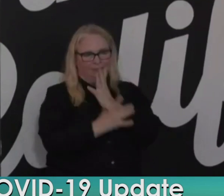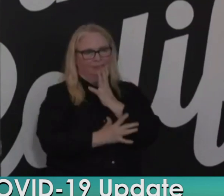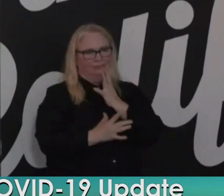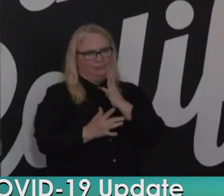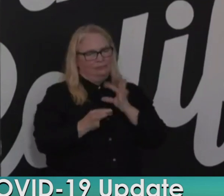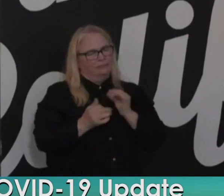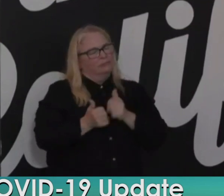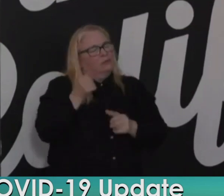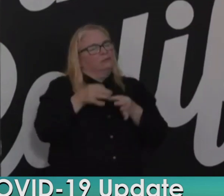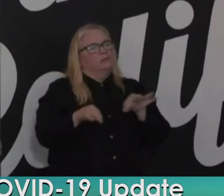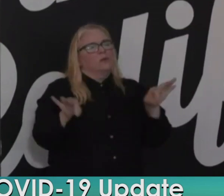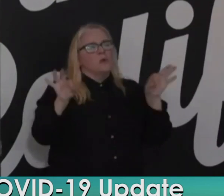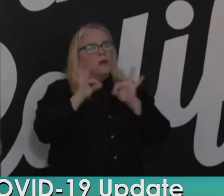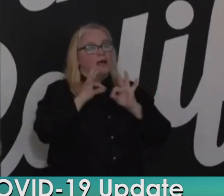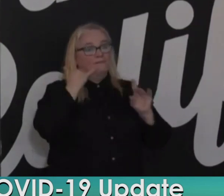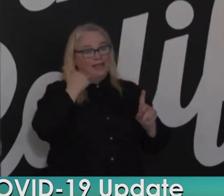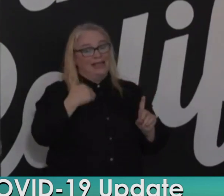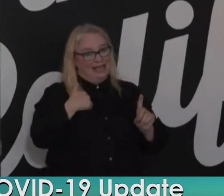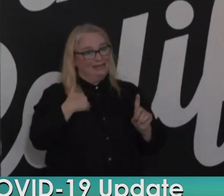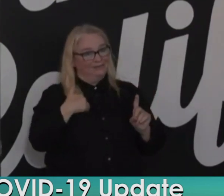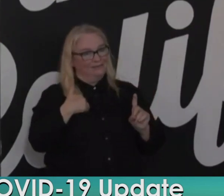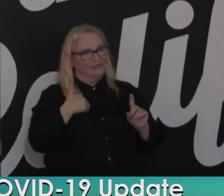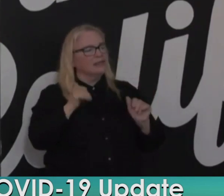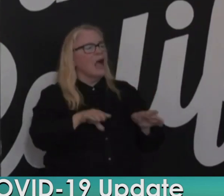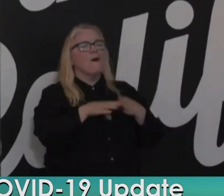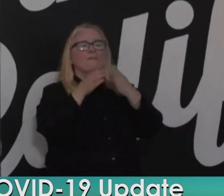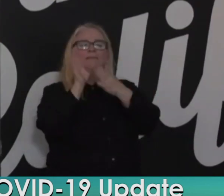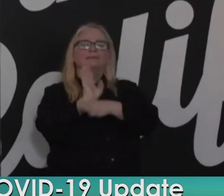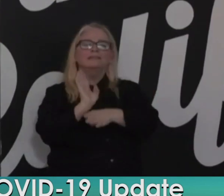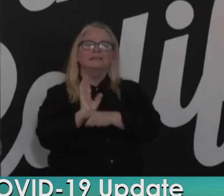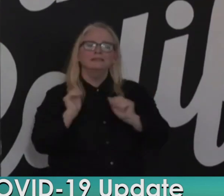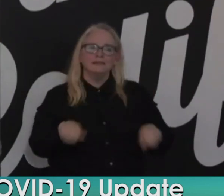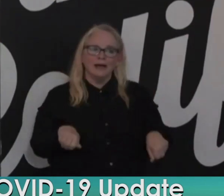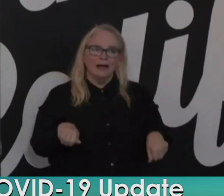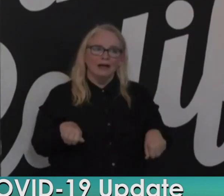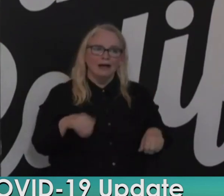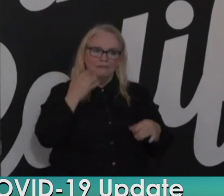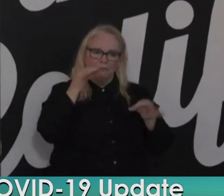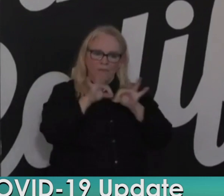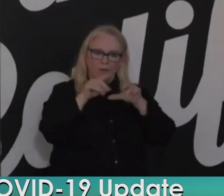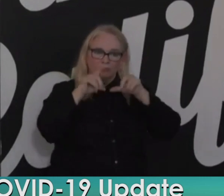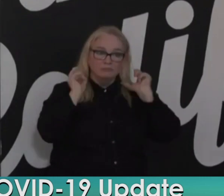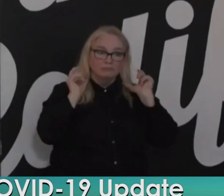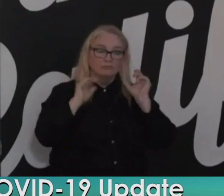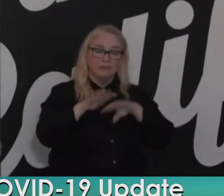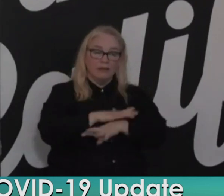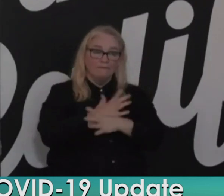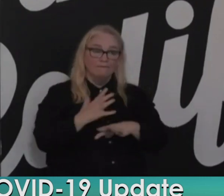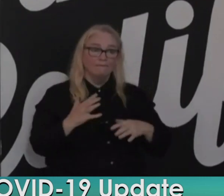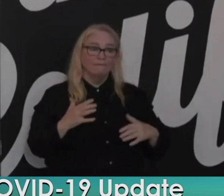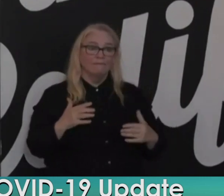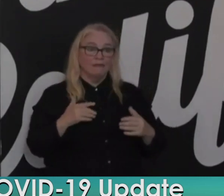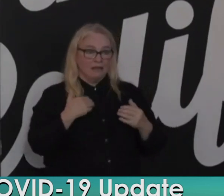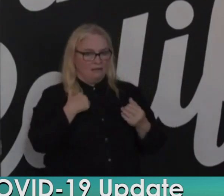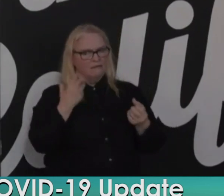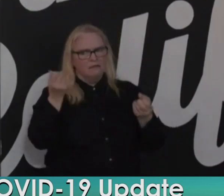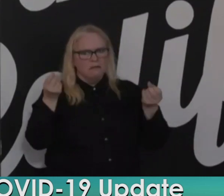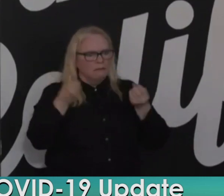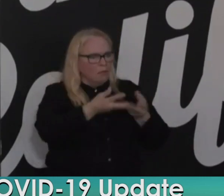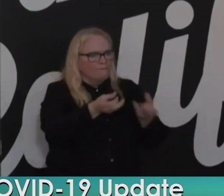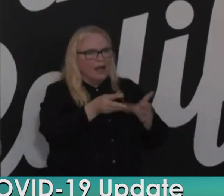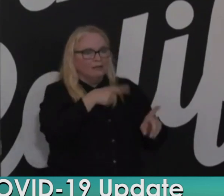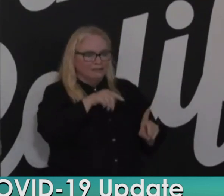sure people have the appropriate face coverings, that they have the support they need to keep these facilities, to